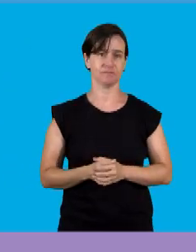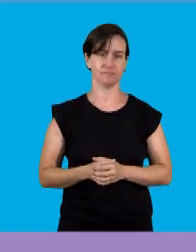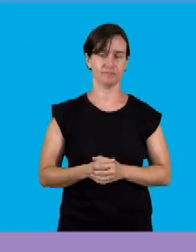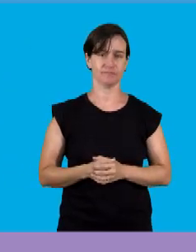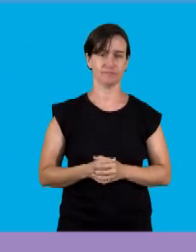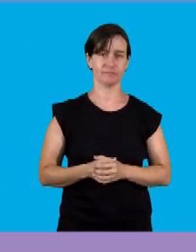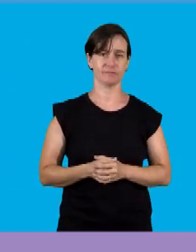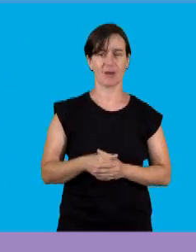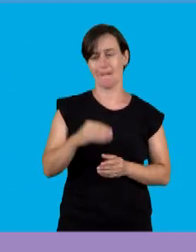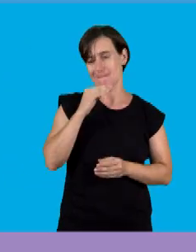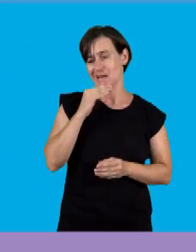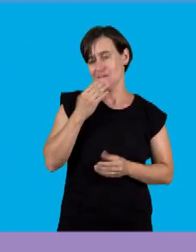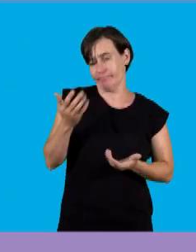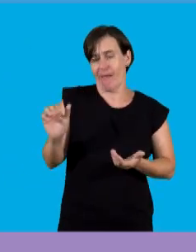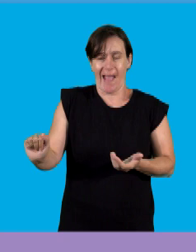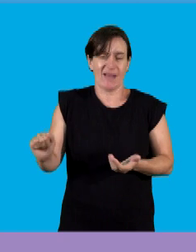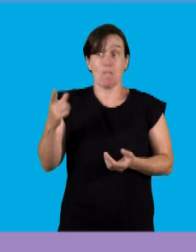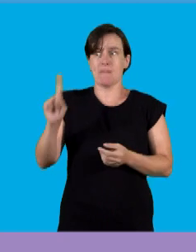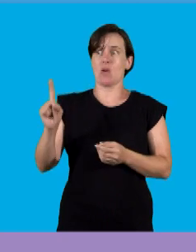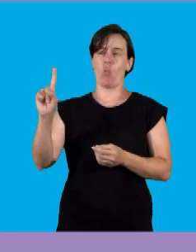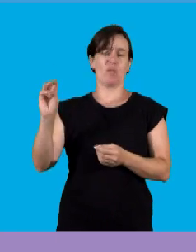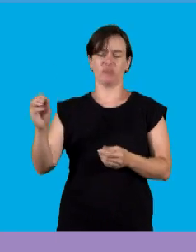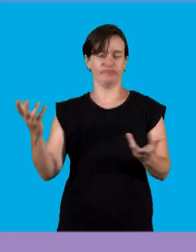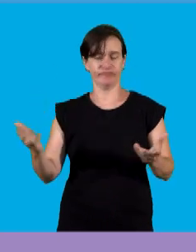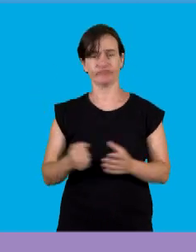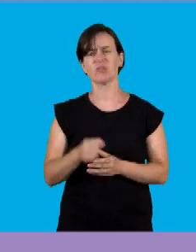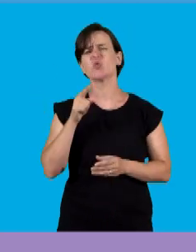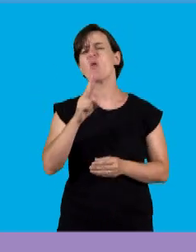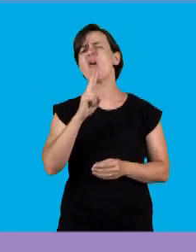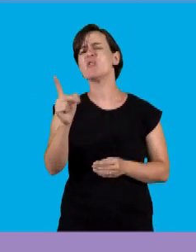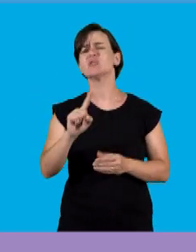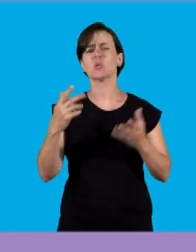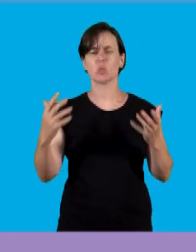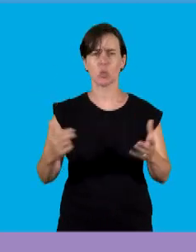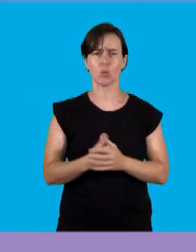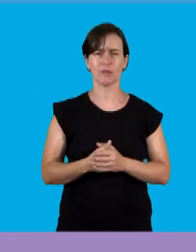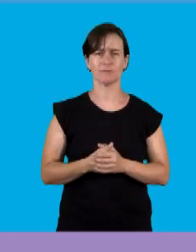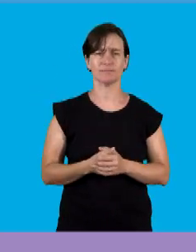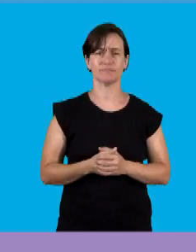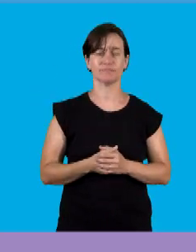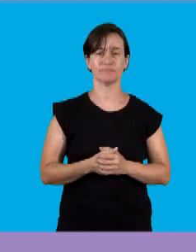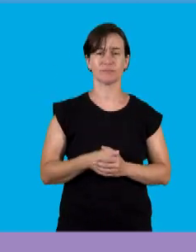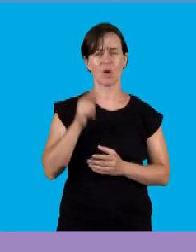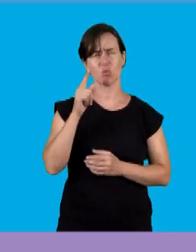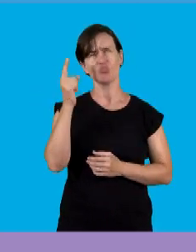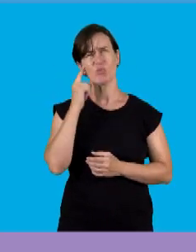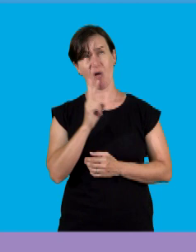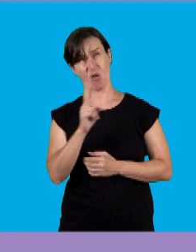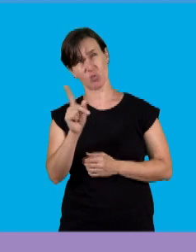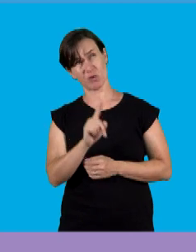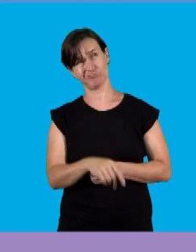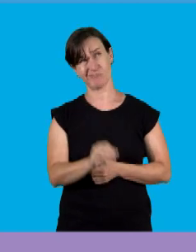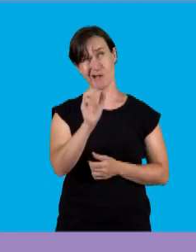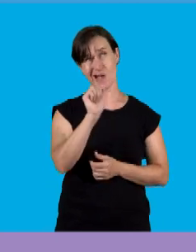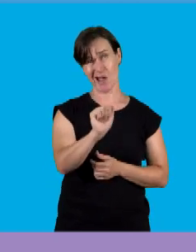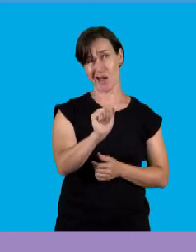which is of course just the a. Now, do we know what our answer is going to be from here? Yes, if you are thinking that the